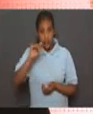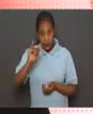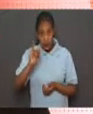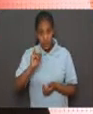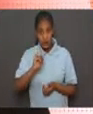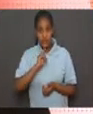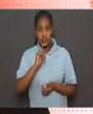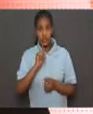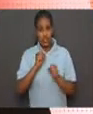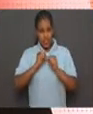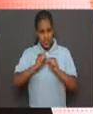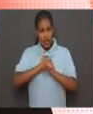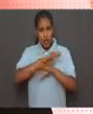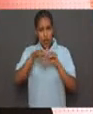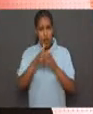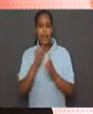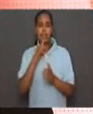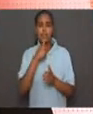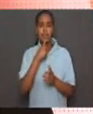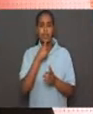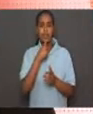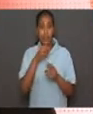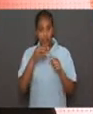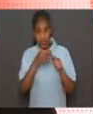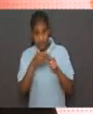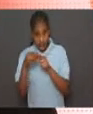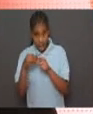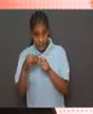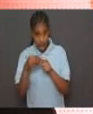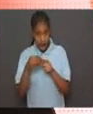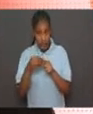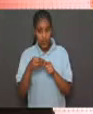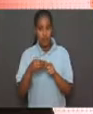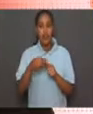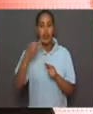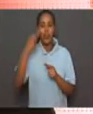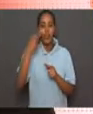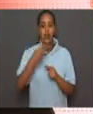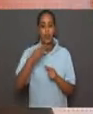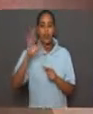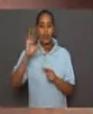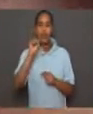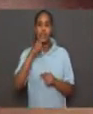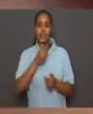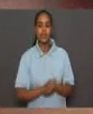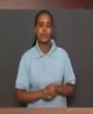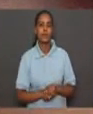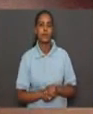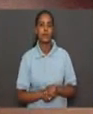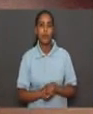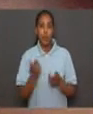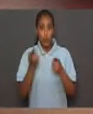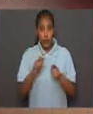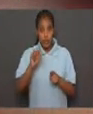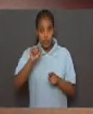Silica resists all acids except for hydrofluoric acid.